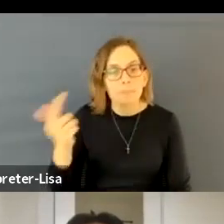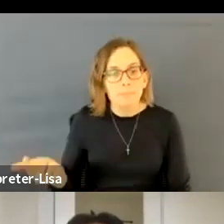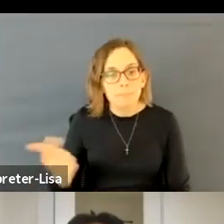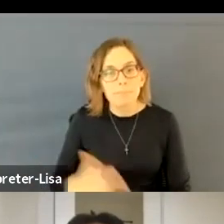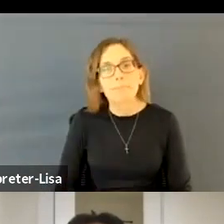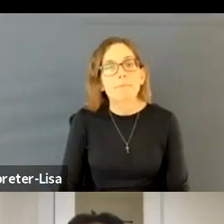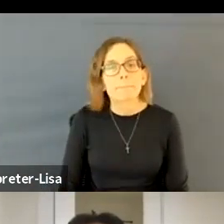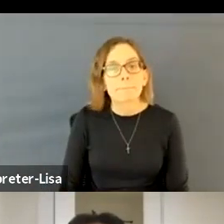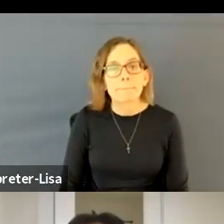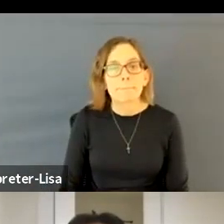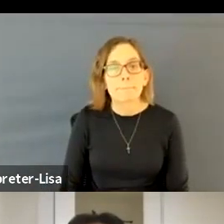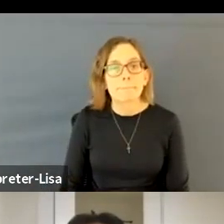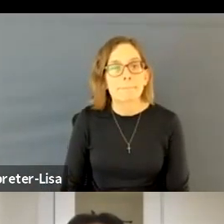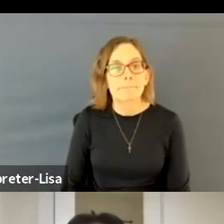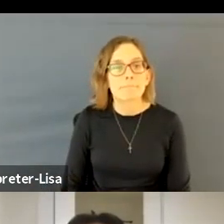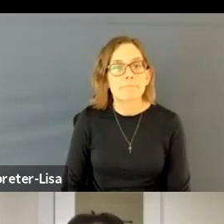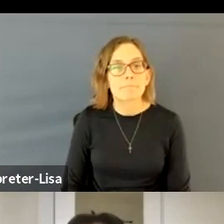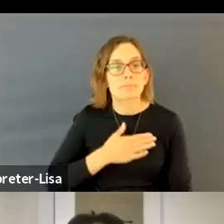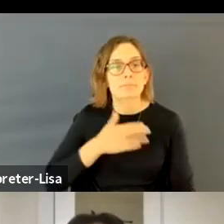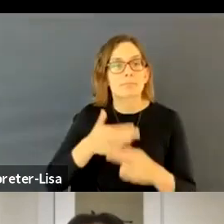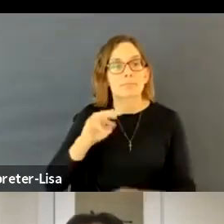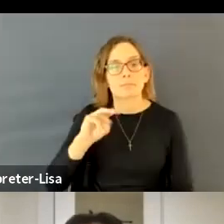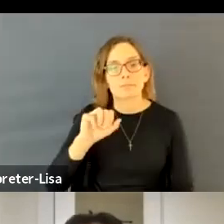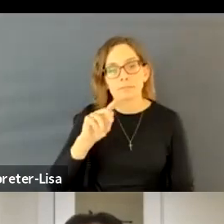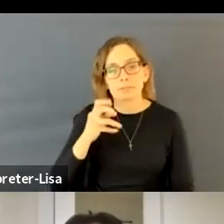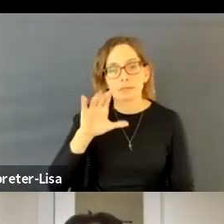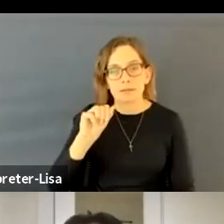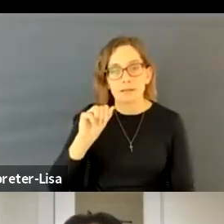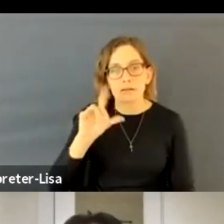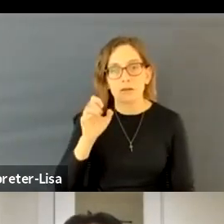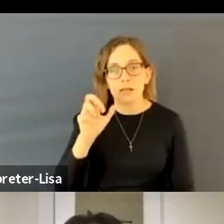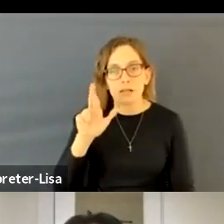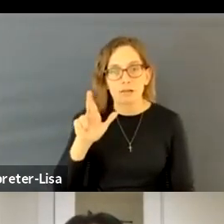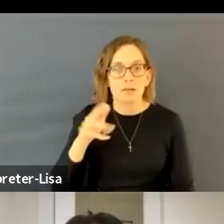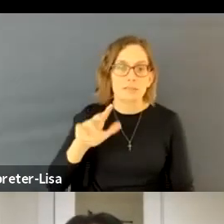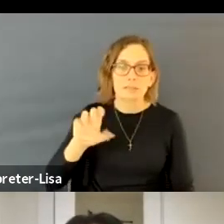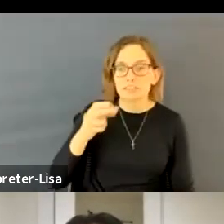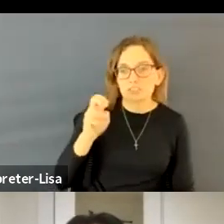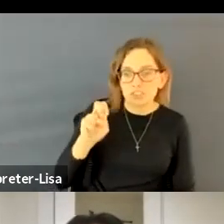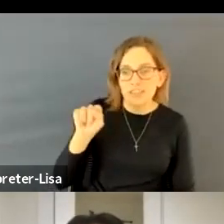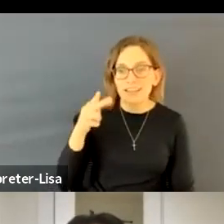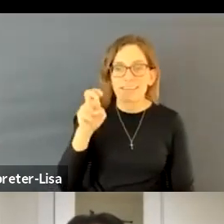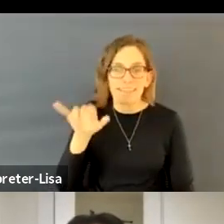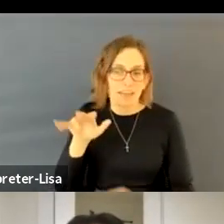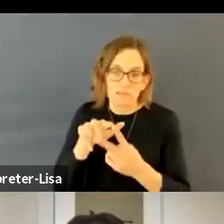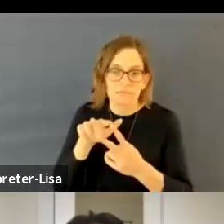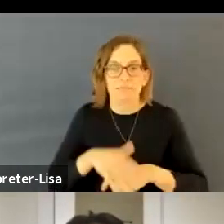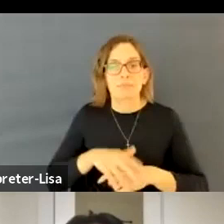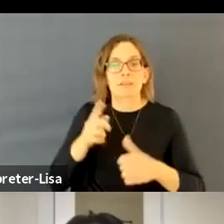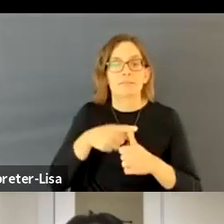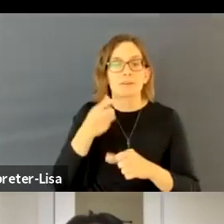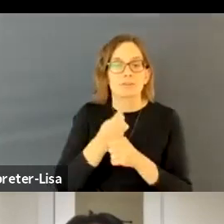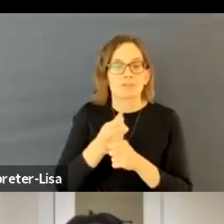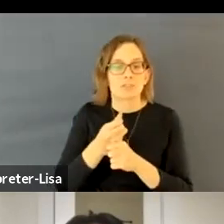Manika. My name is Manika Collier. My pronouns are she or they. I am a first year master's student studying